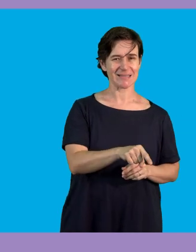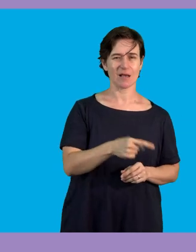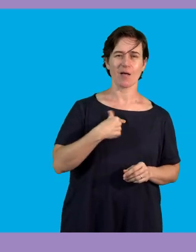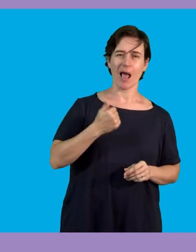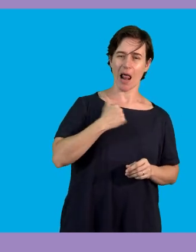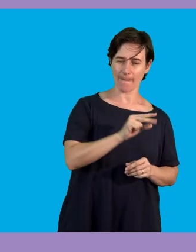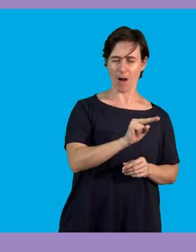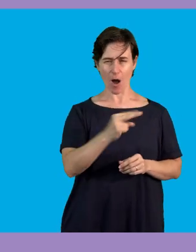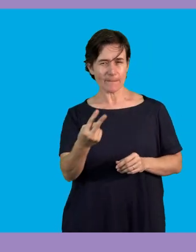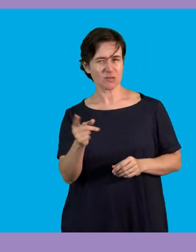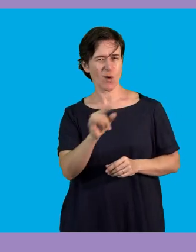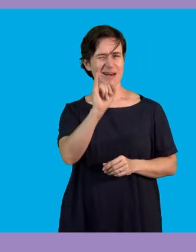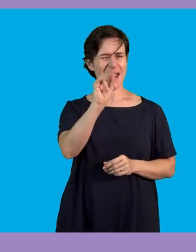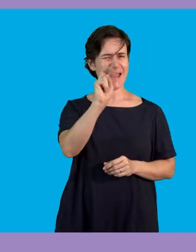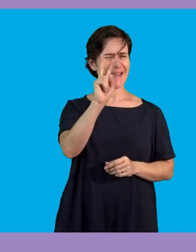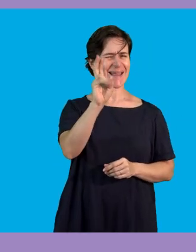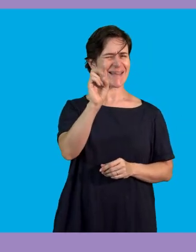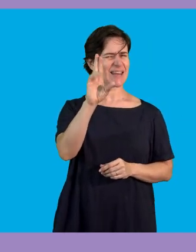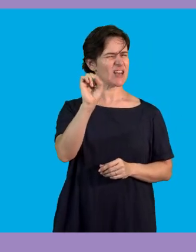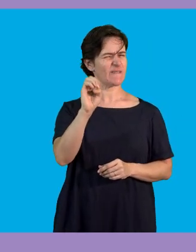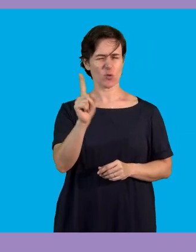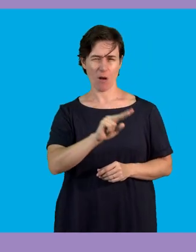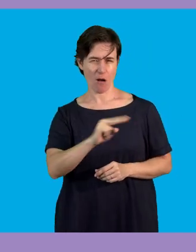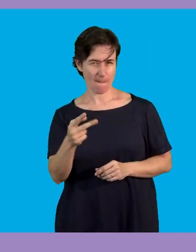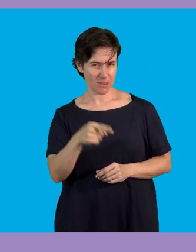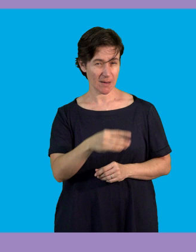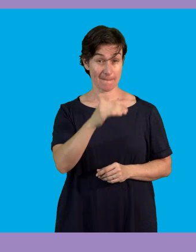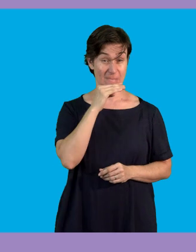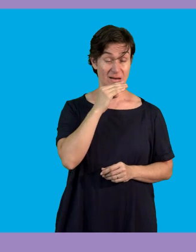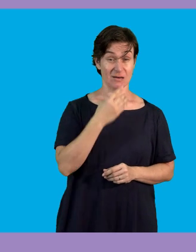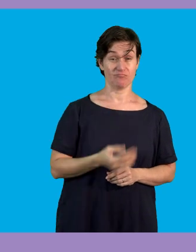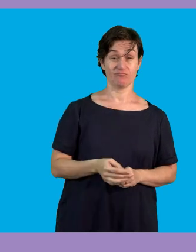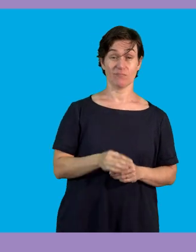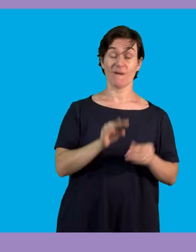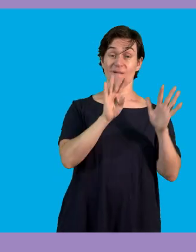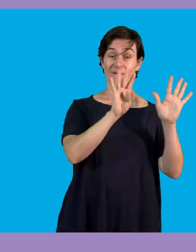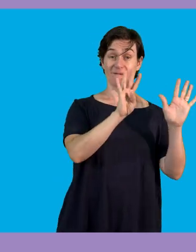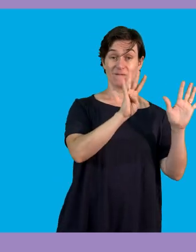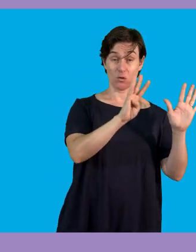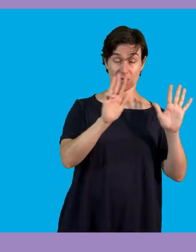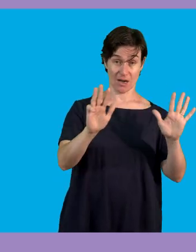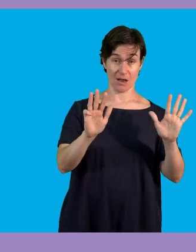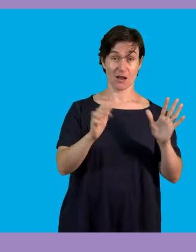multiplicative inverse of 49, because 49 is multiplied by x, would be